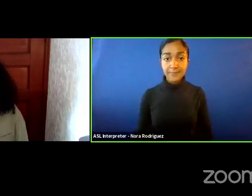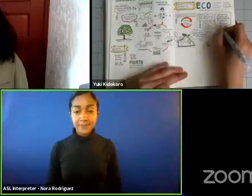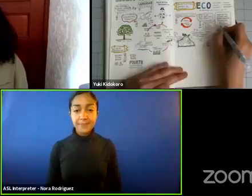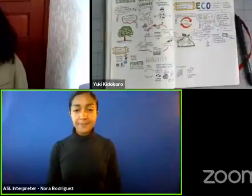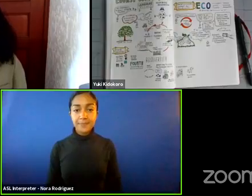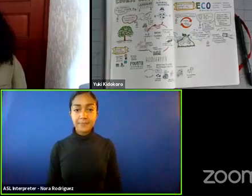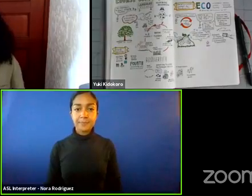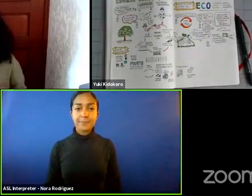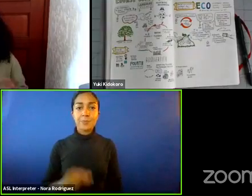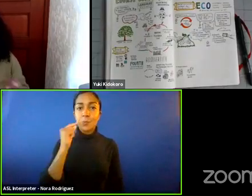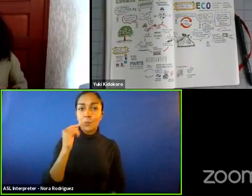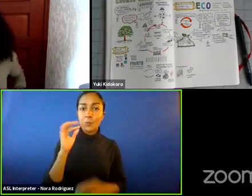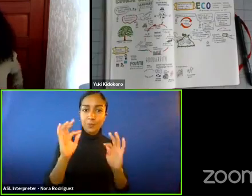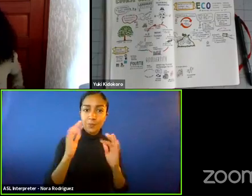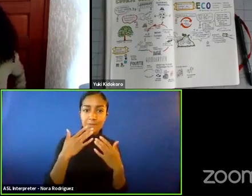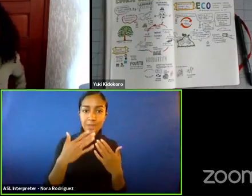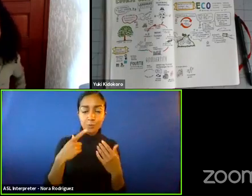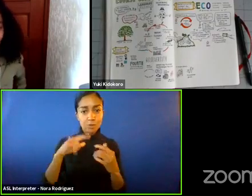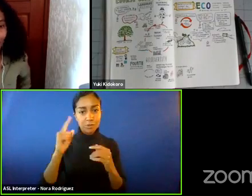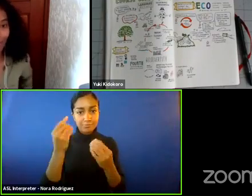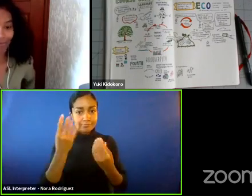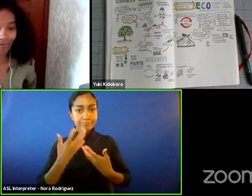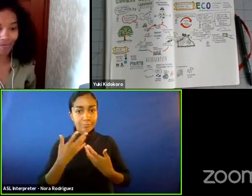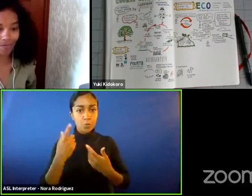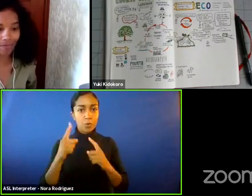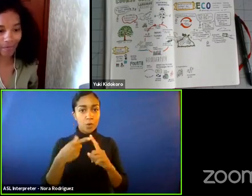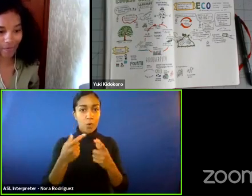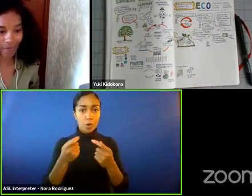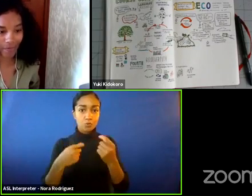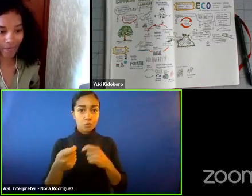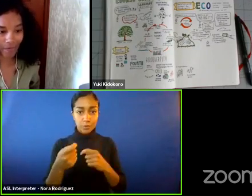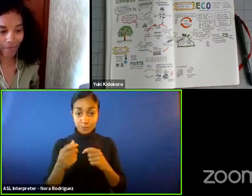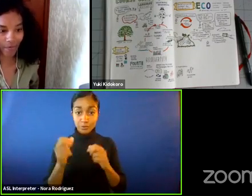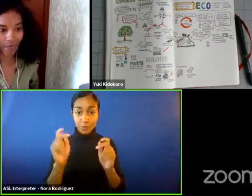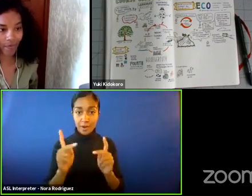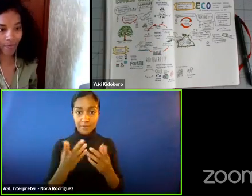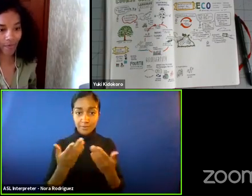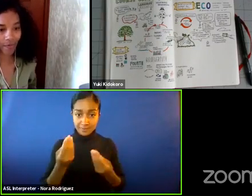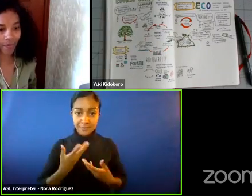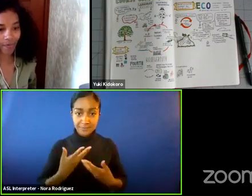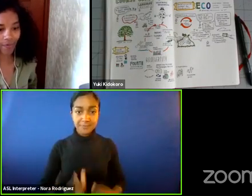Cool, thanks y'all. Just let us know when you want to switch again.